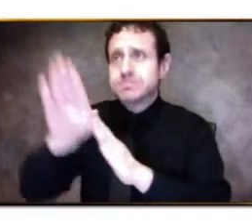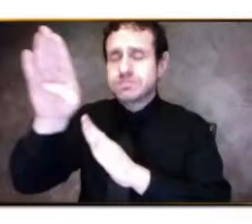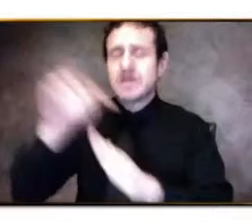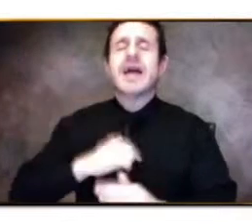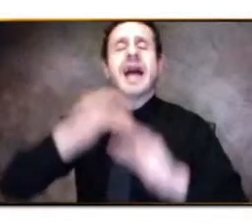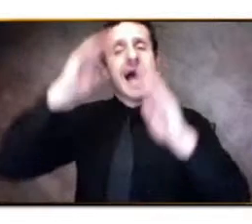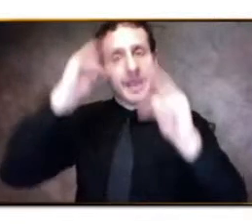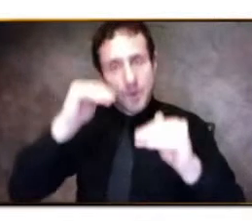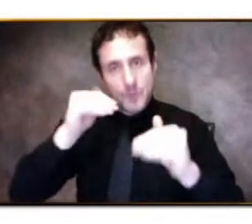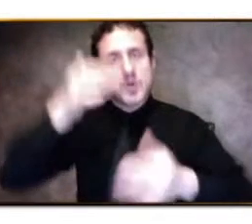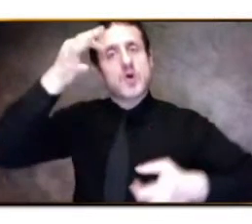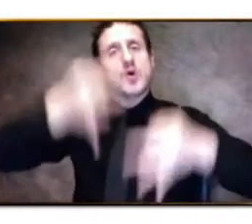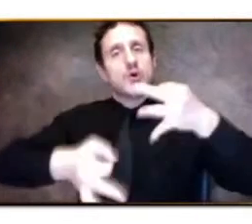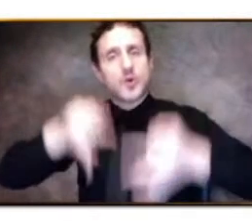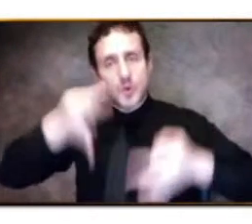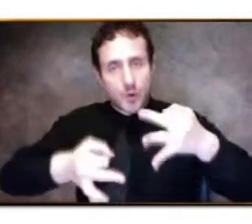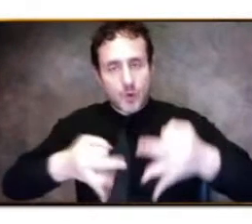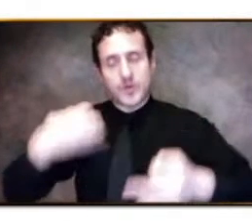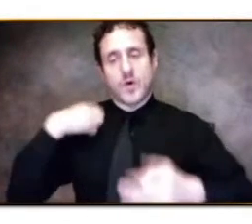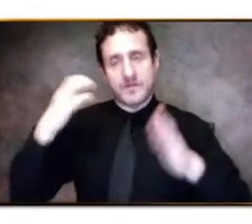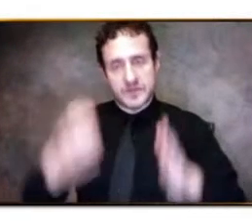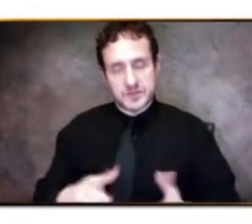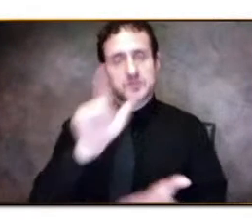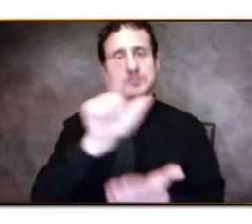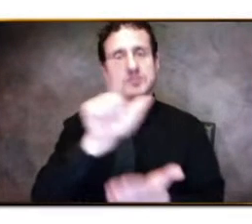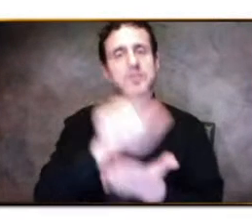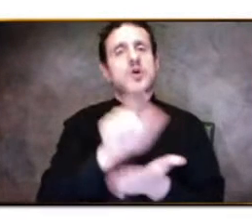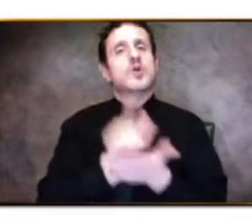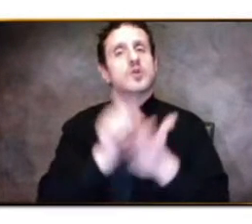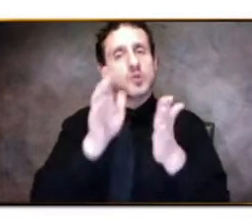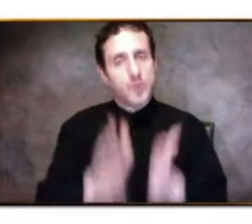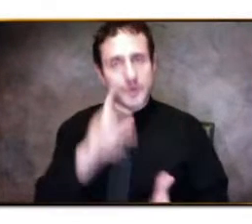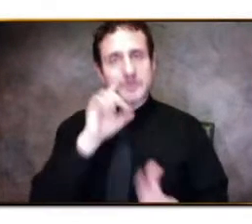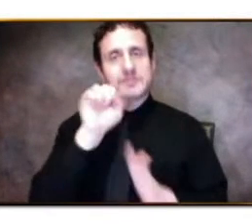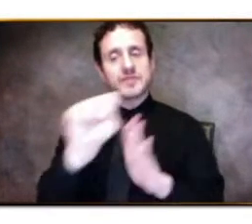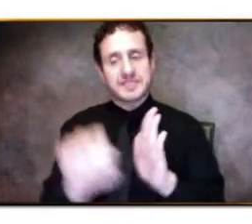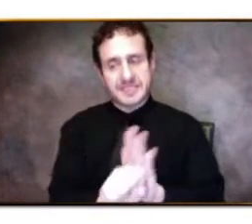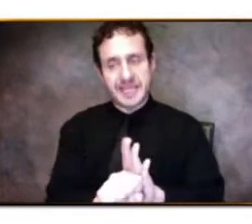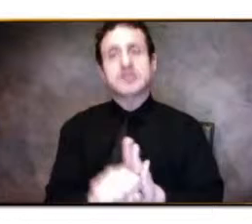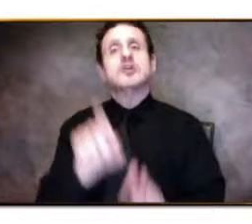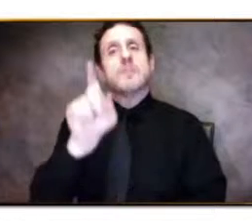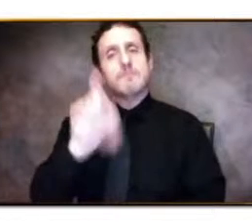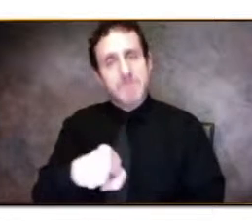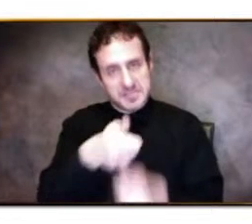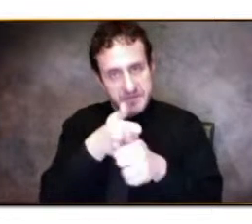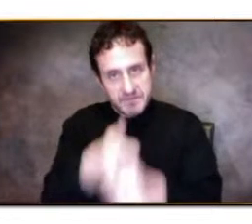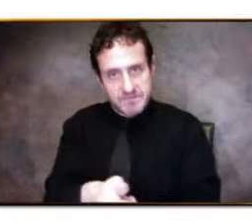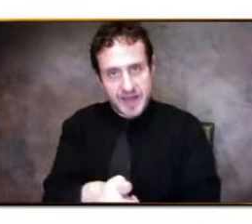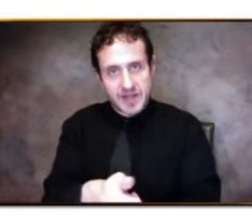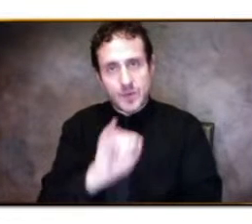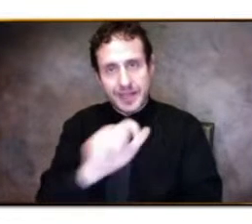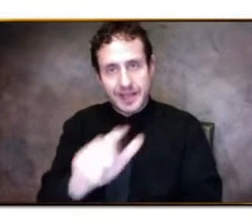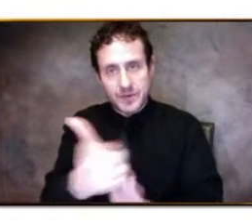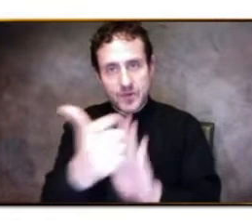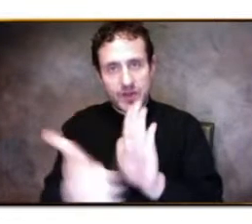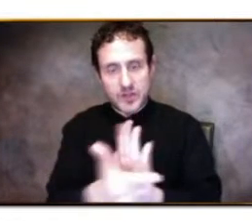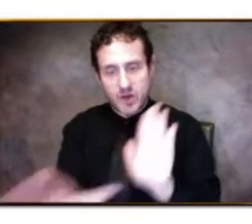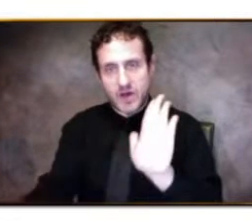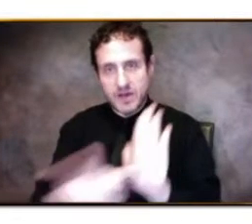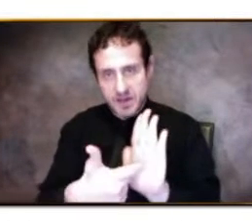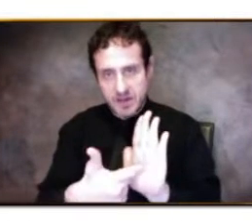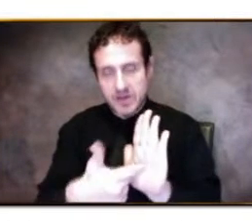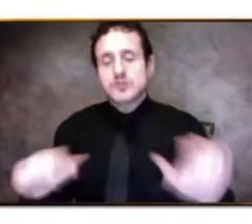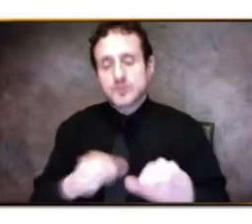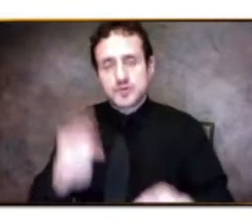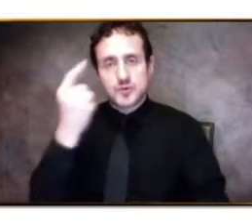court, like state's attorneys, would follow the laws of the state of Illinois and do the right thing, because people are